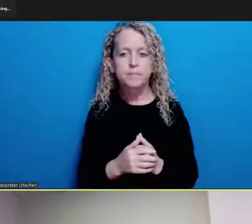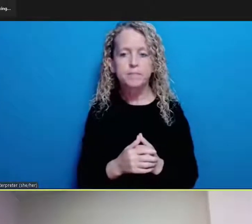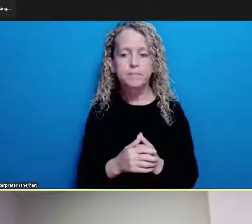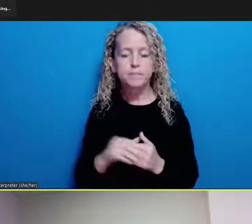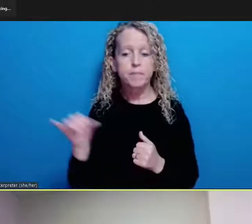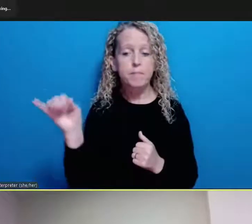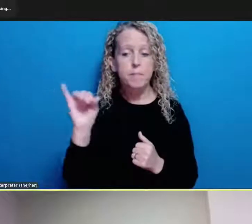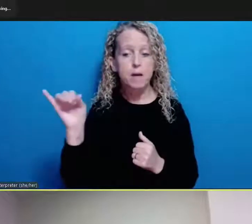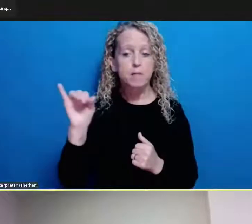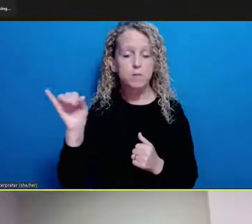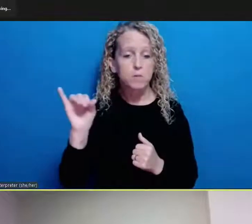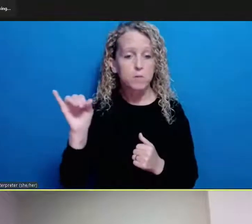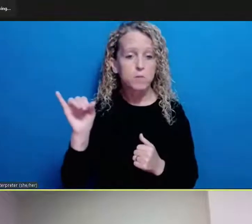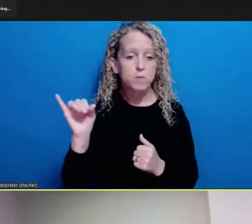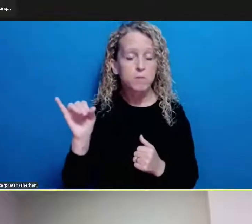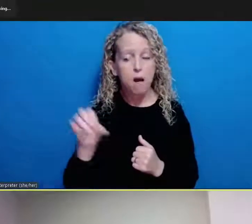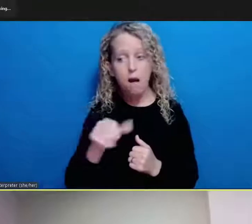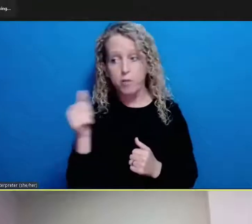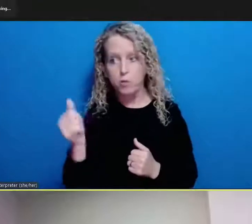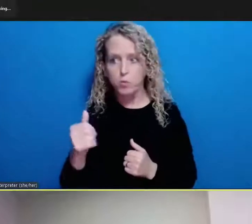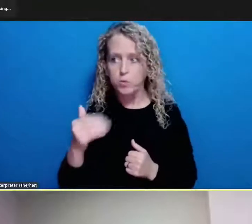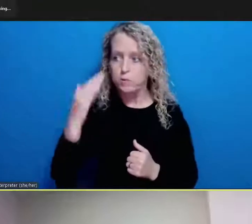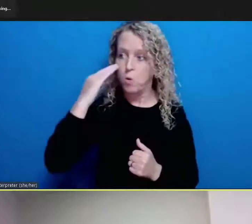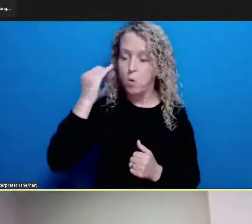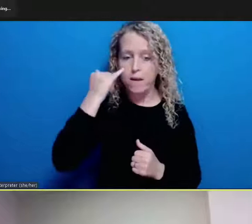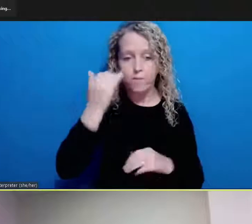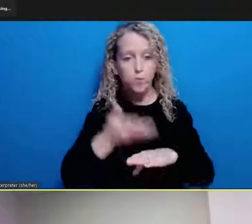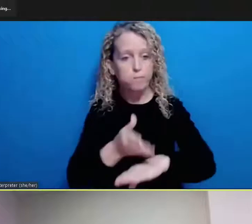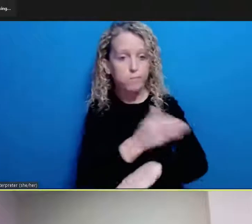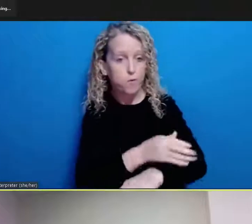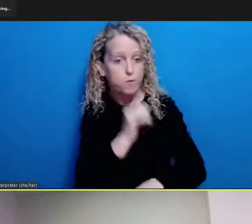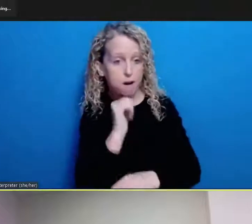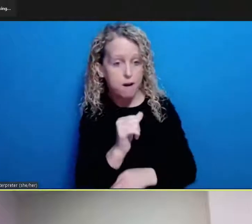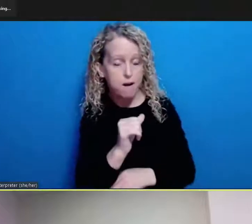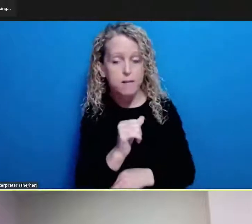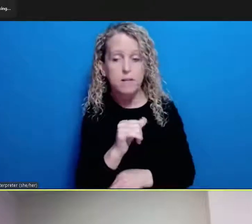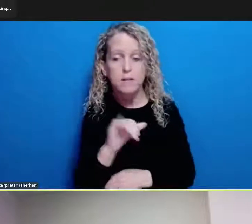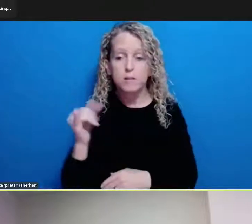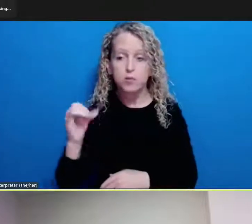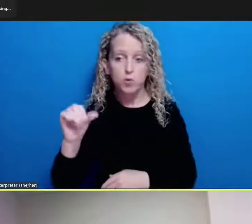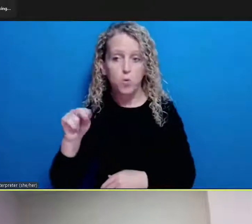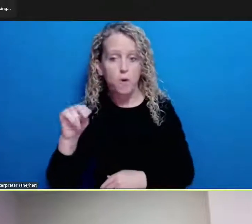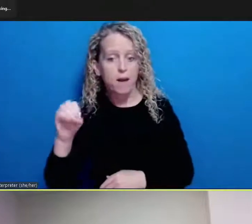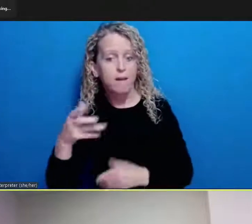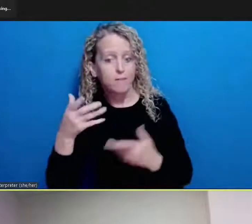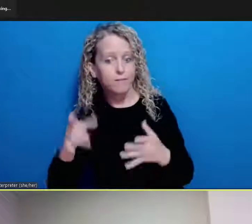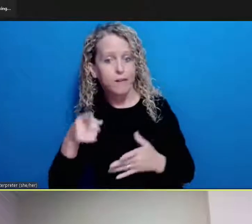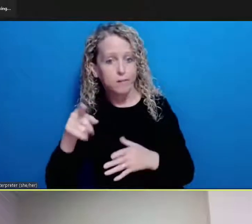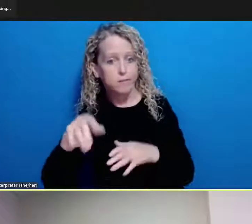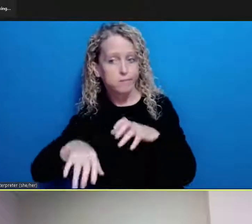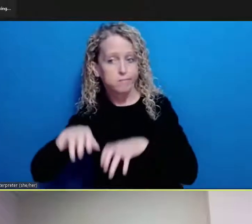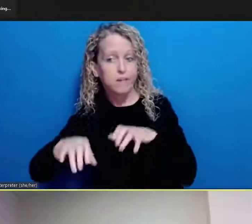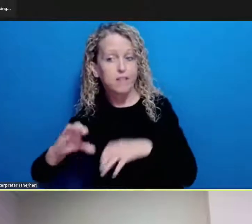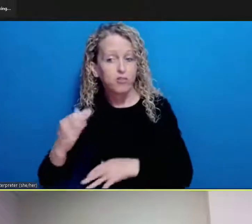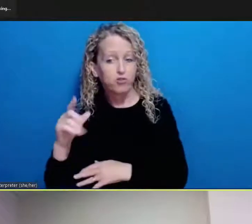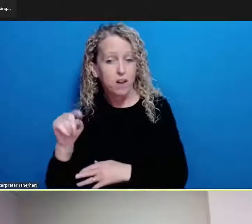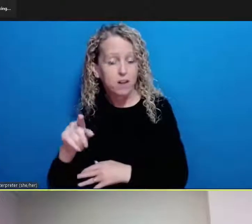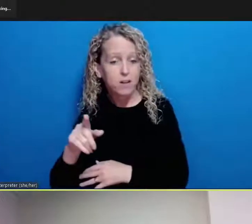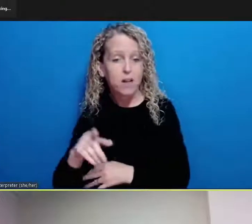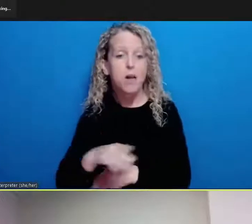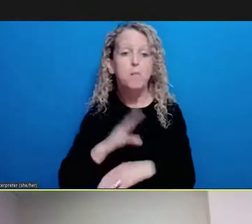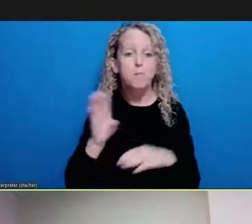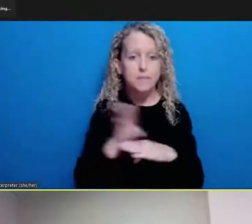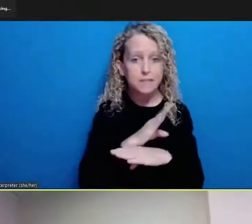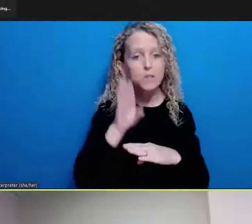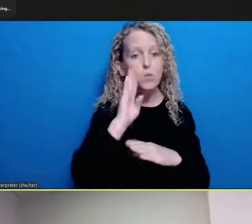indicators with all of this is that, and Joanne spoke about in the chat, is we will see businesses thrive, and we'll be measuring that and showing